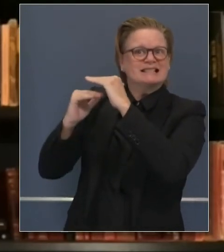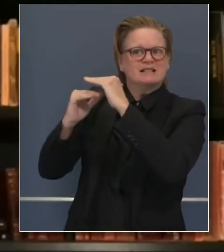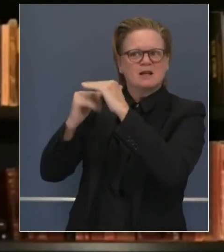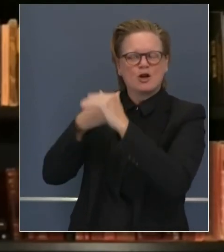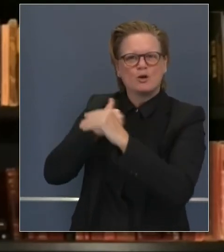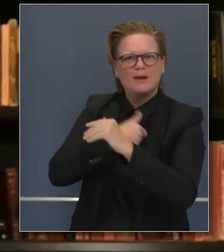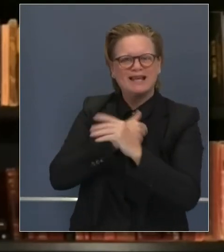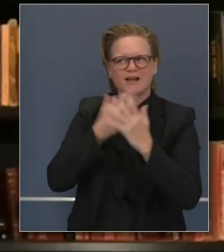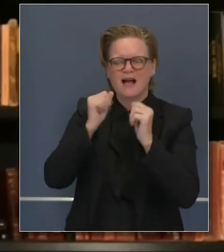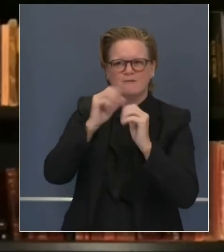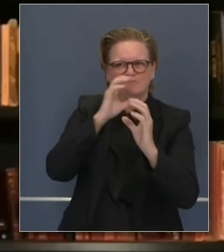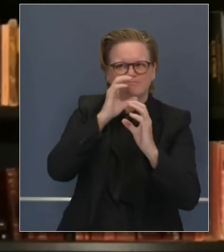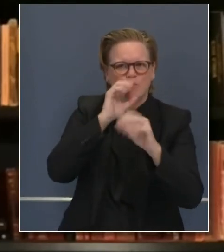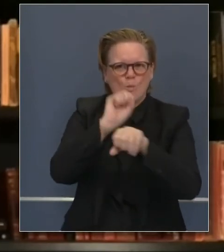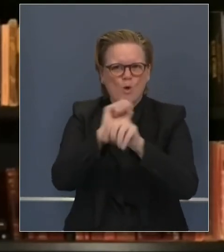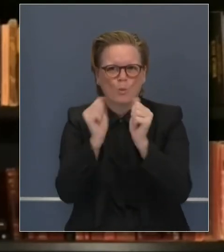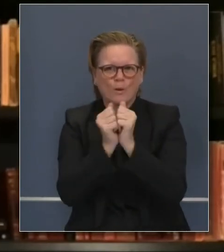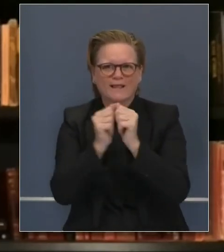you to go to